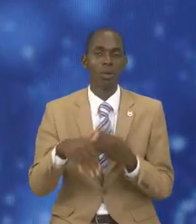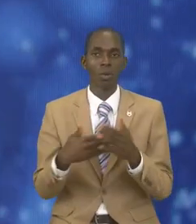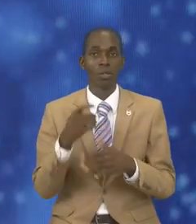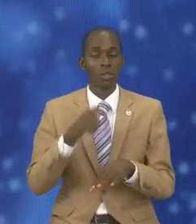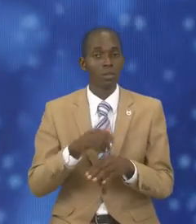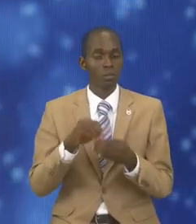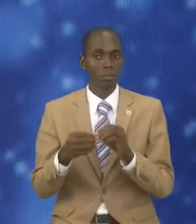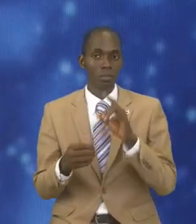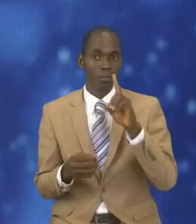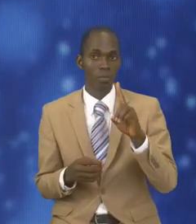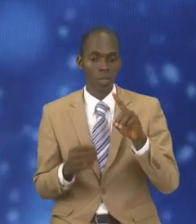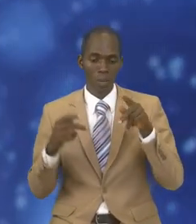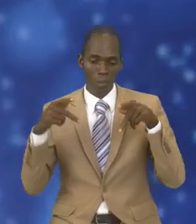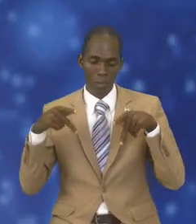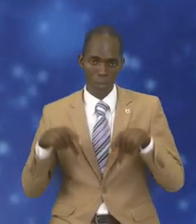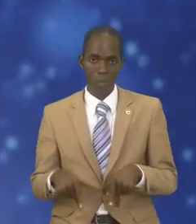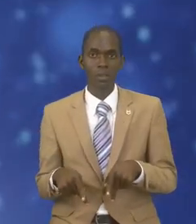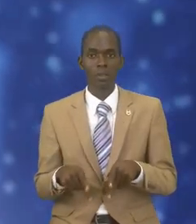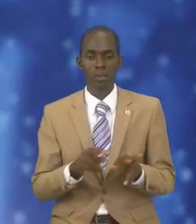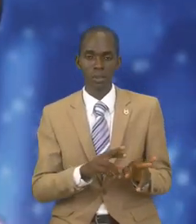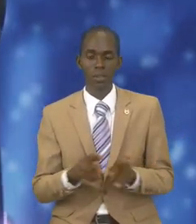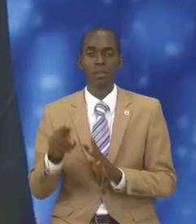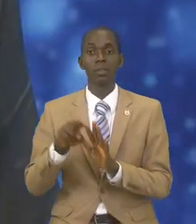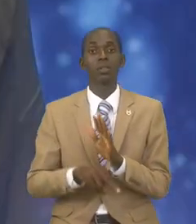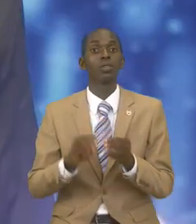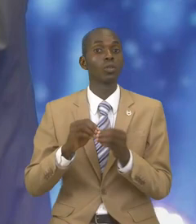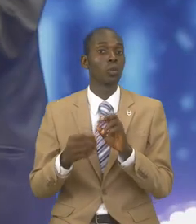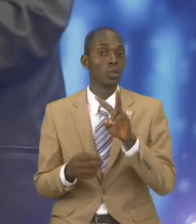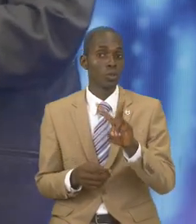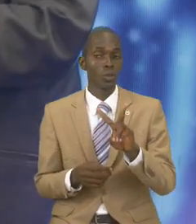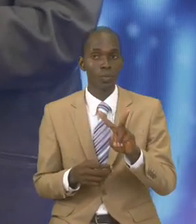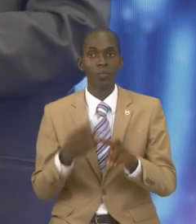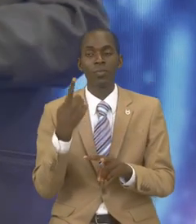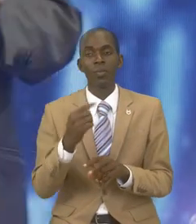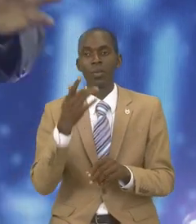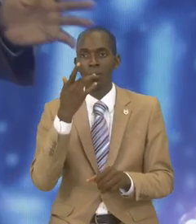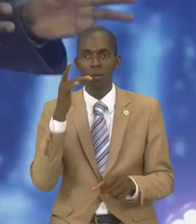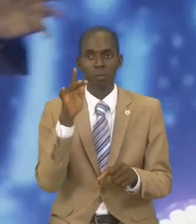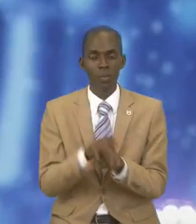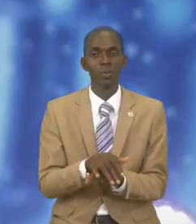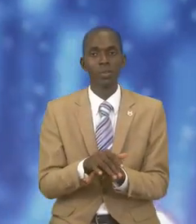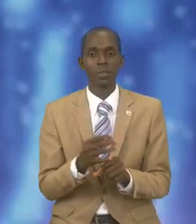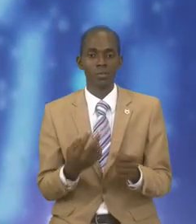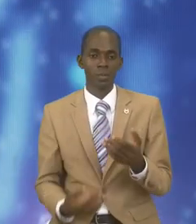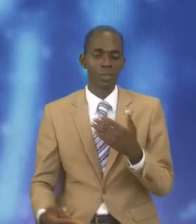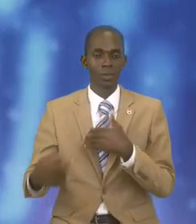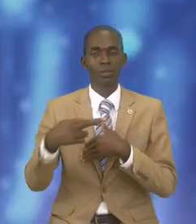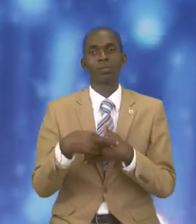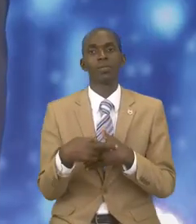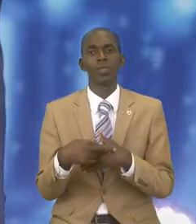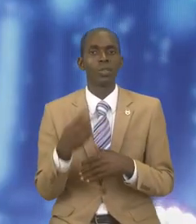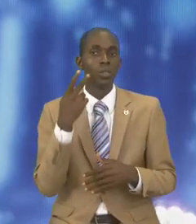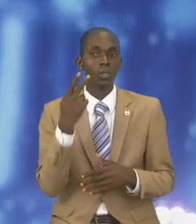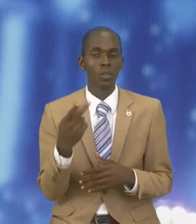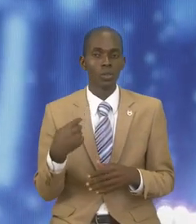one, personal readiness. Number two, the promised restoration. You see, we're looking